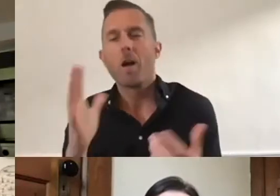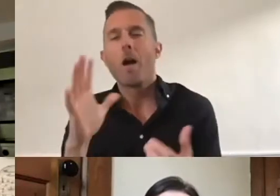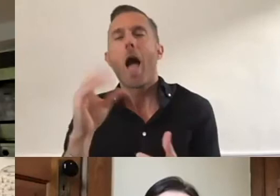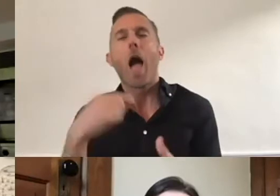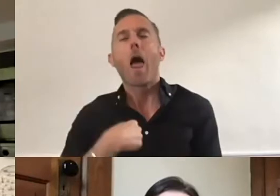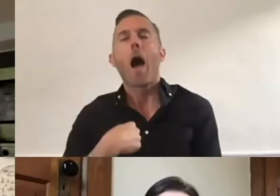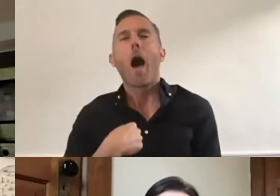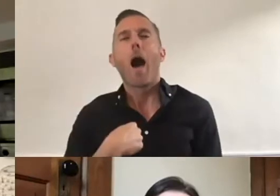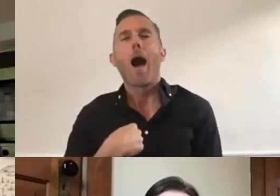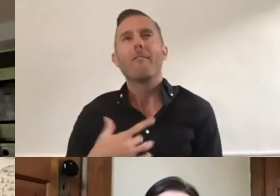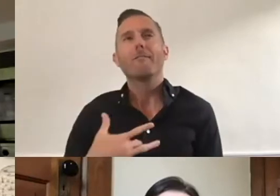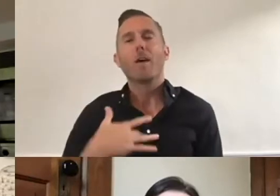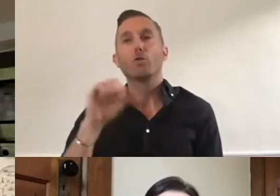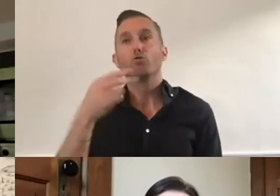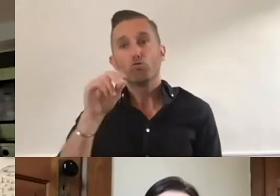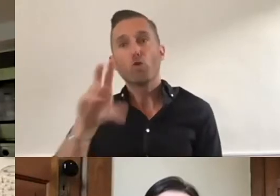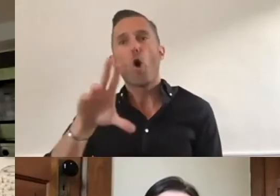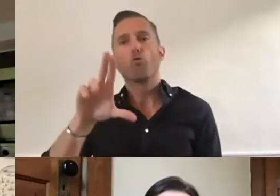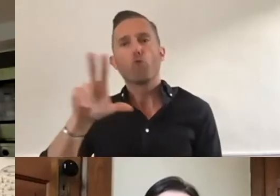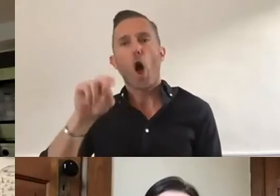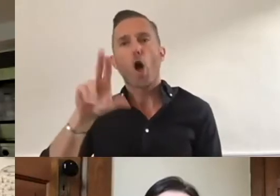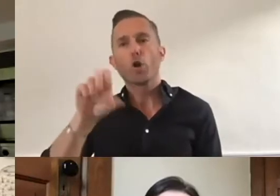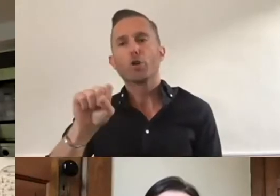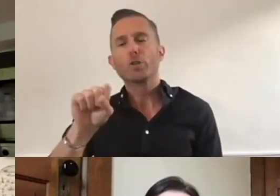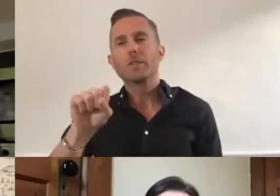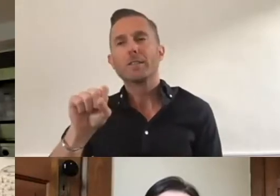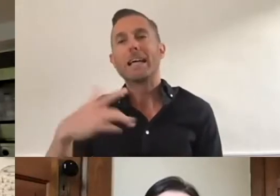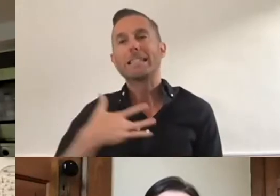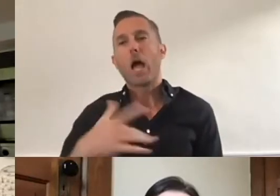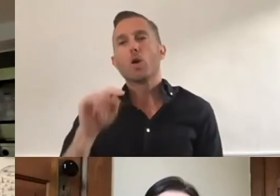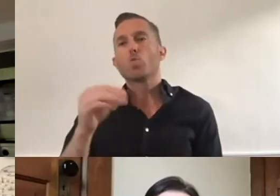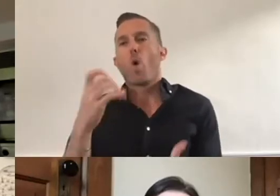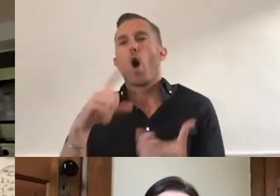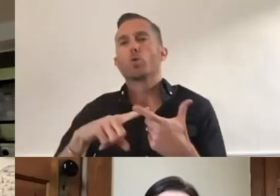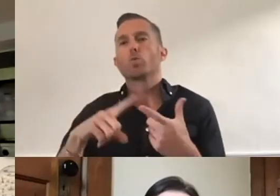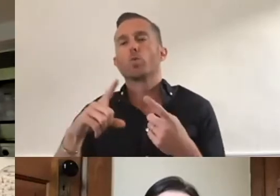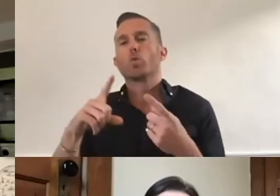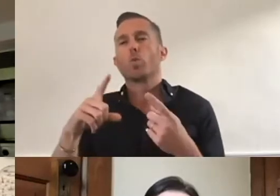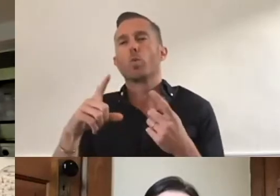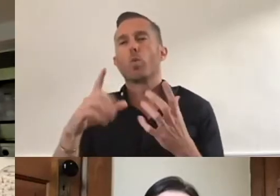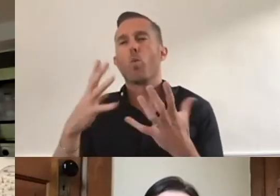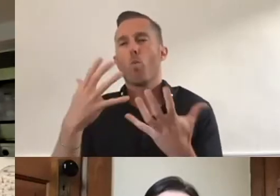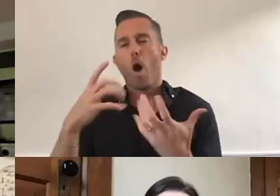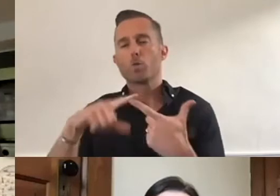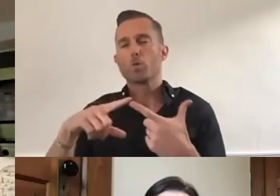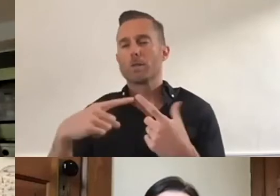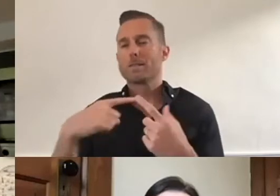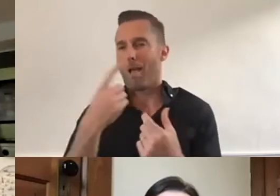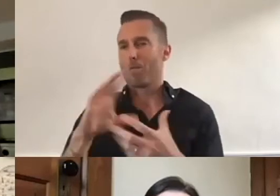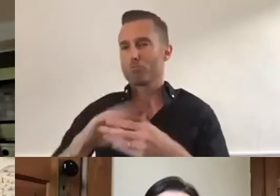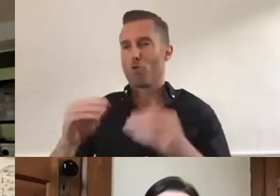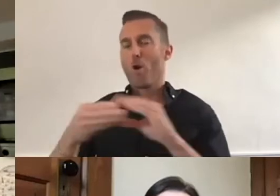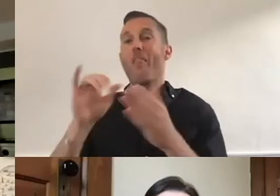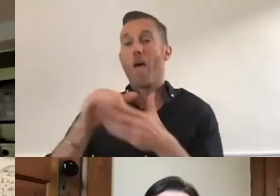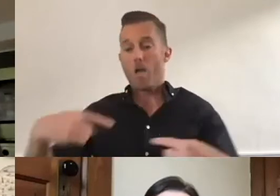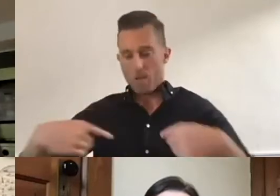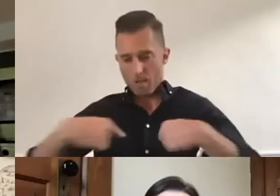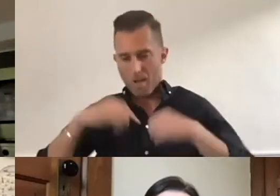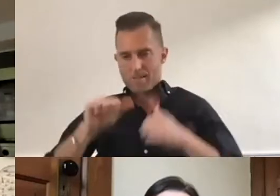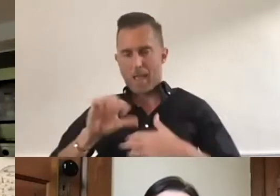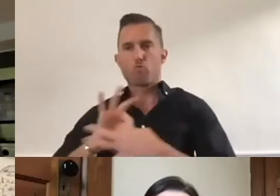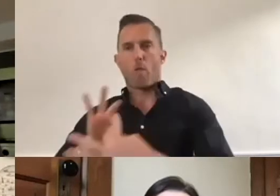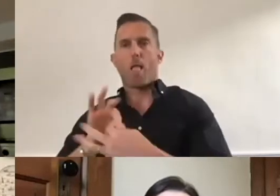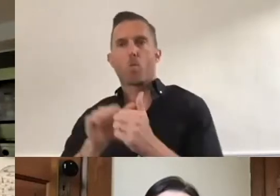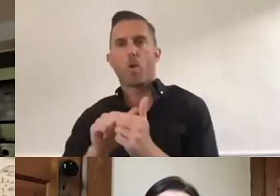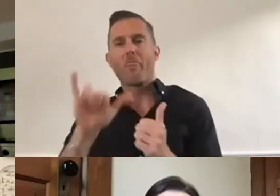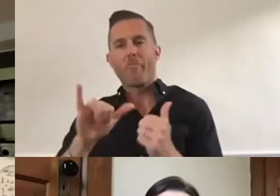I think showrunners tend to want to tell a story that they can relate to, that speaks to them,